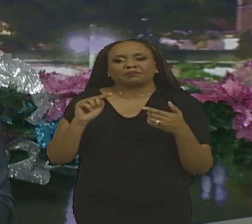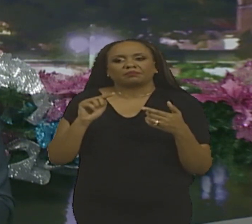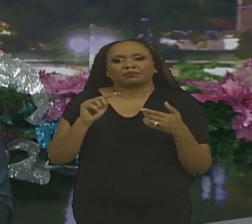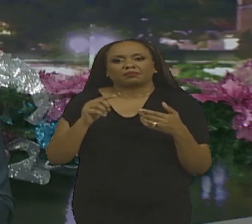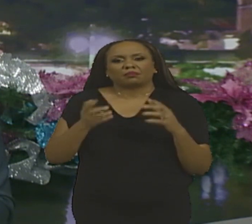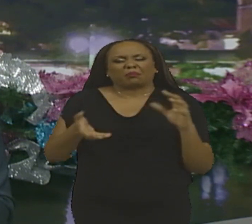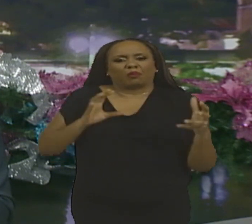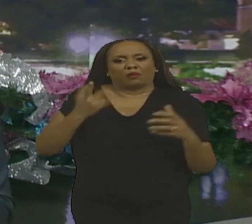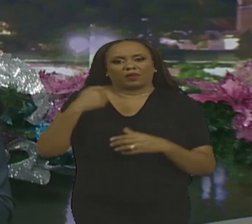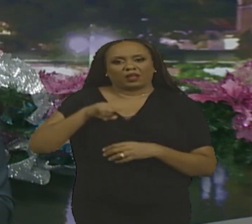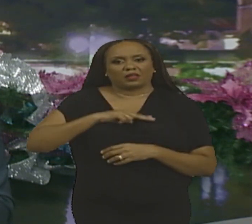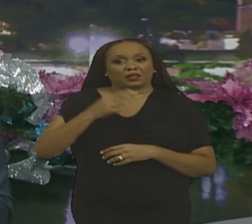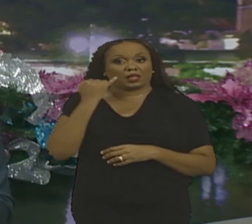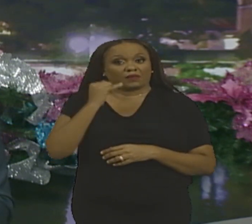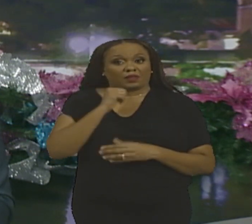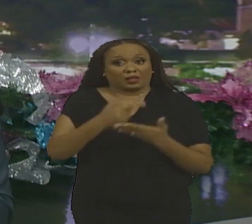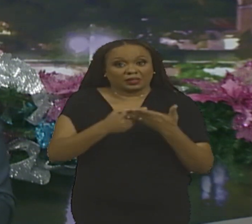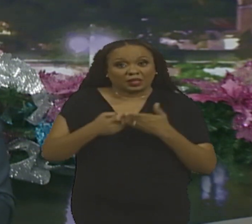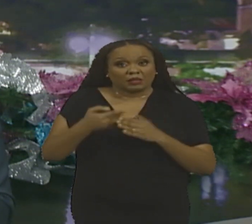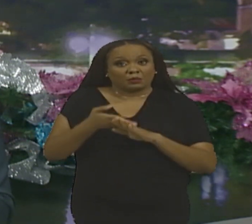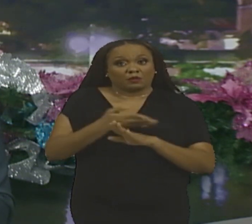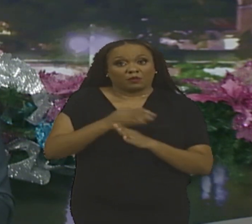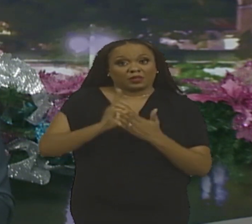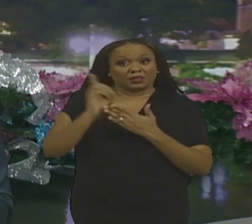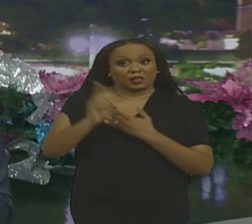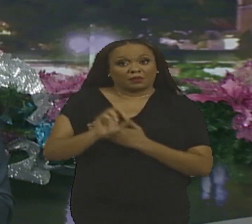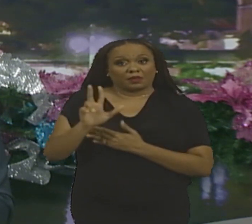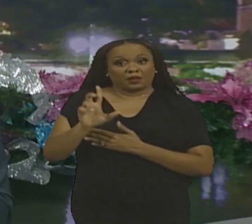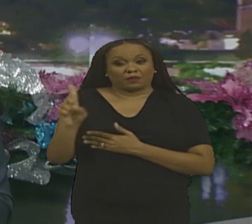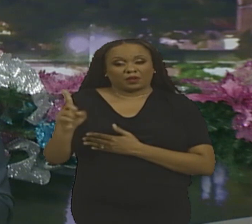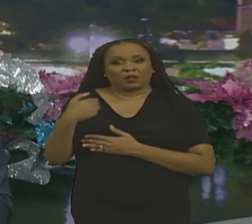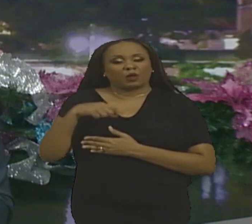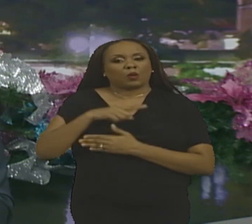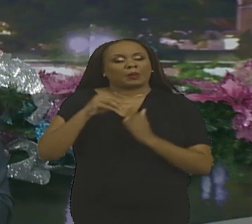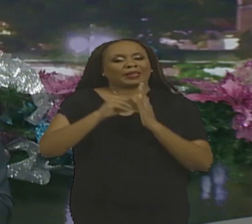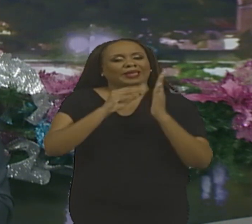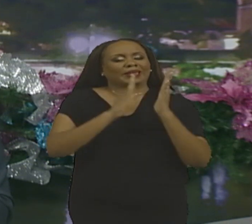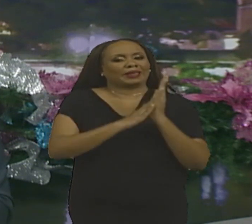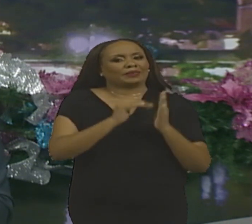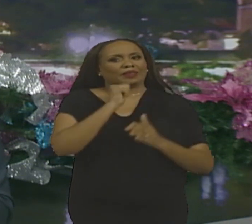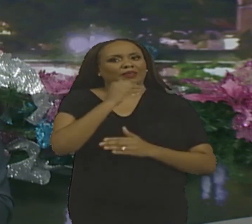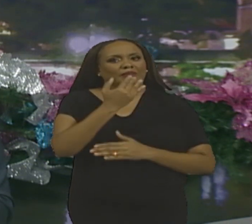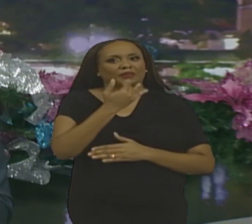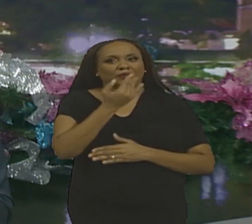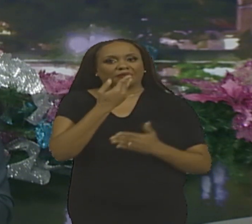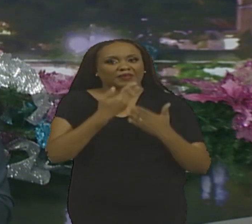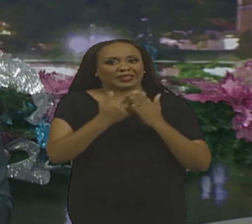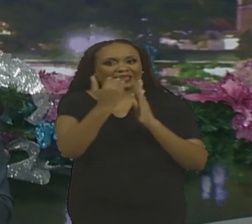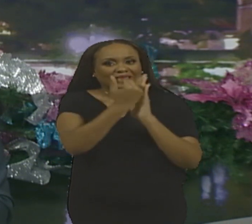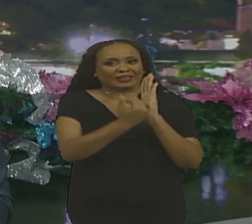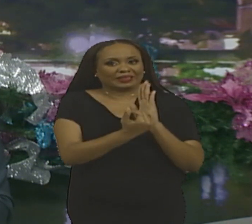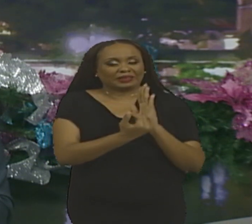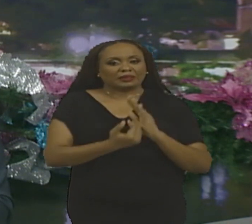addressed by December 31st this year, Barbados would be blacklisted. The blacklisting is as dreadful